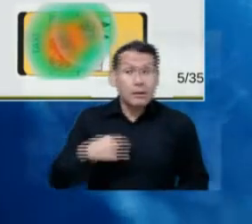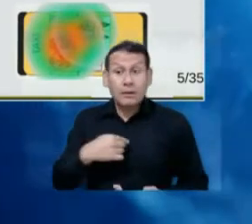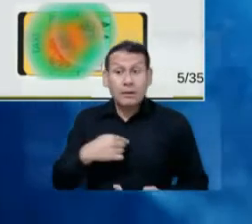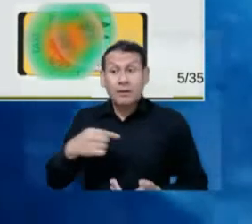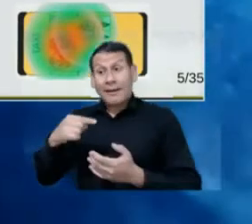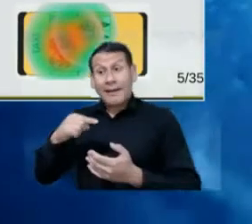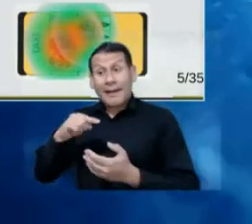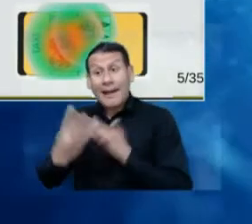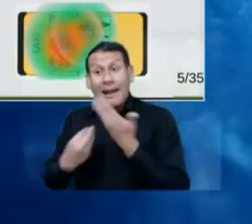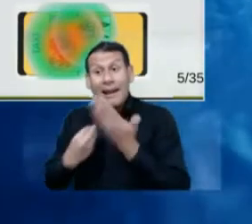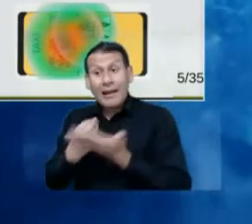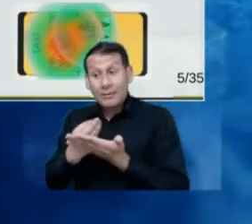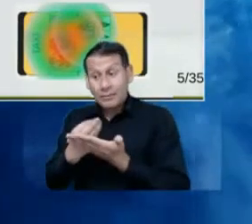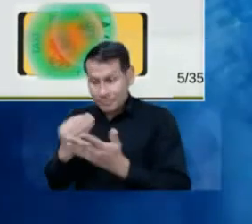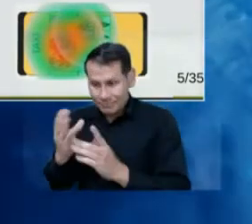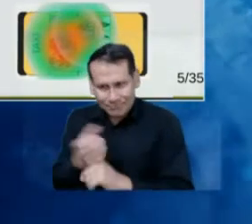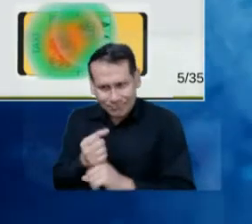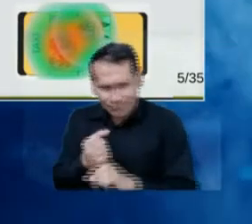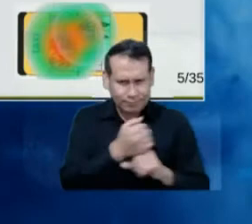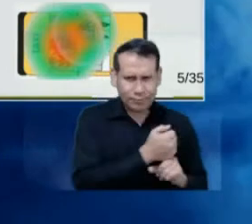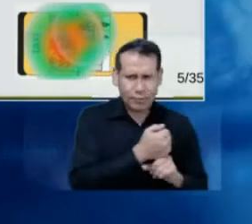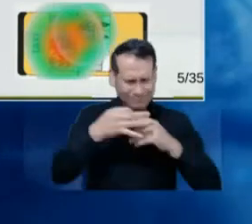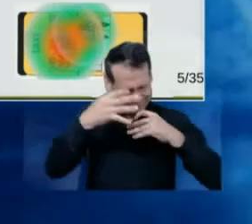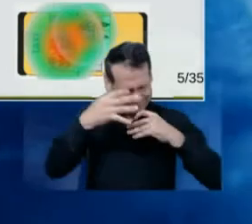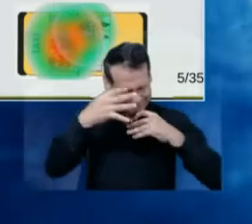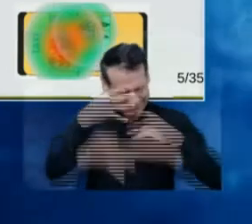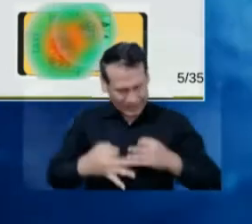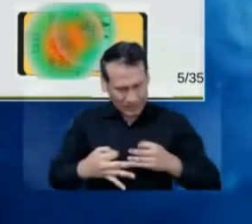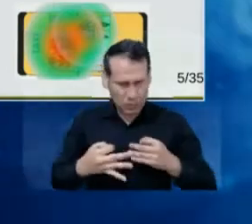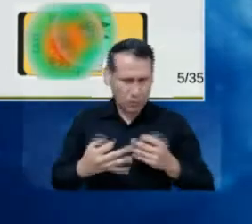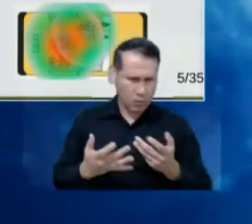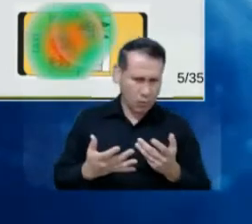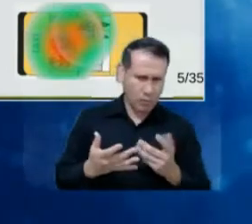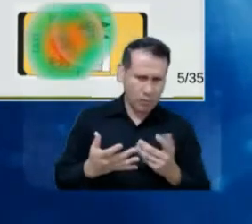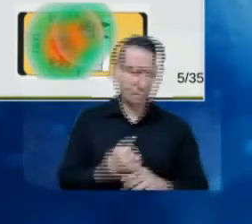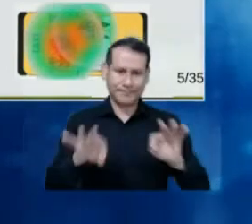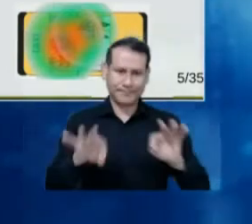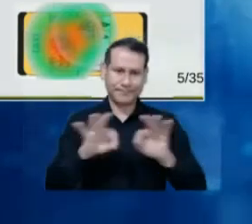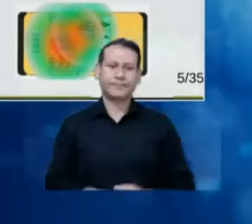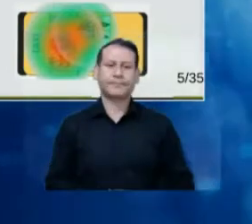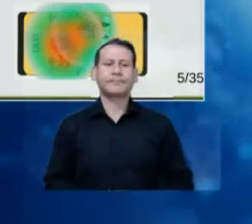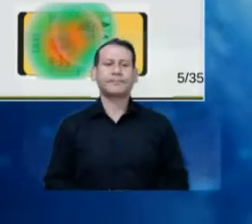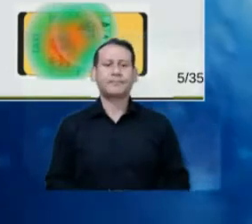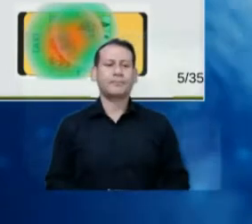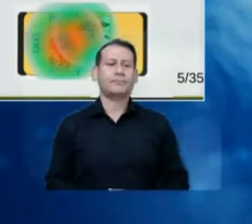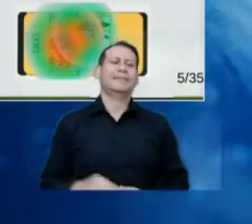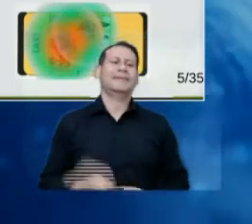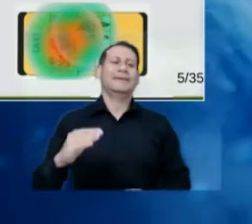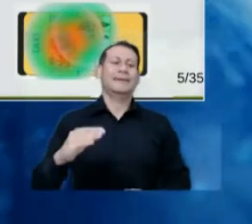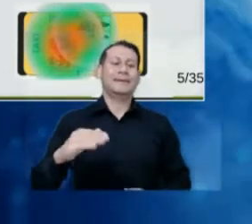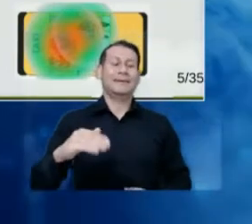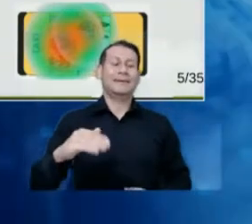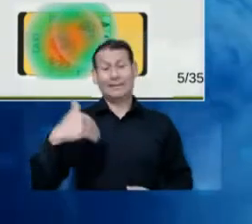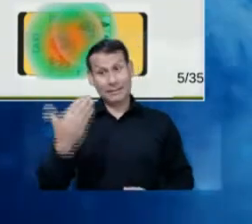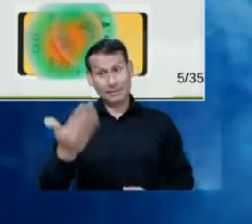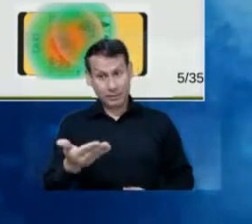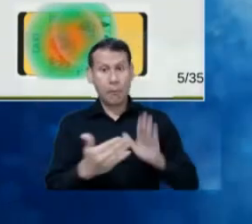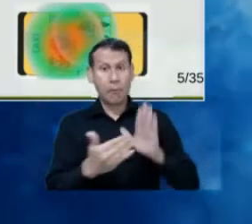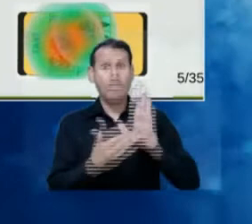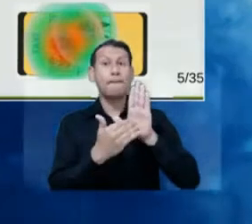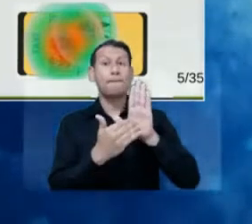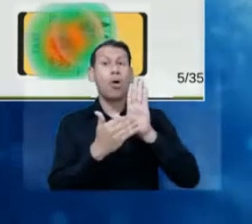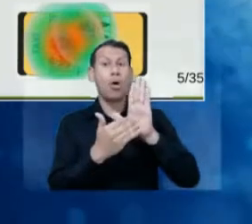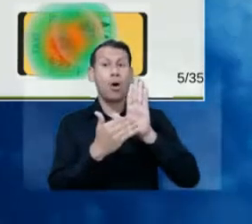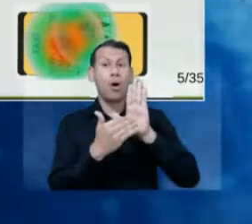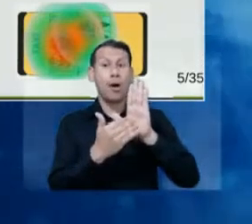of the results that will be obtained. That is important, the validation. And after that, computational